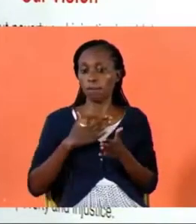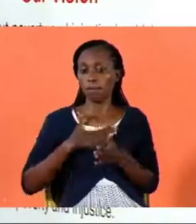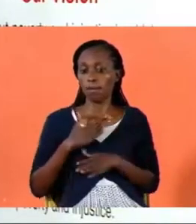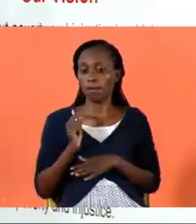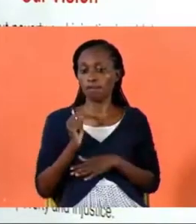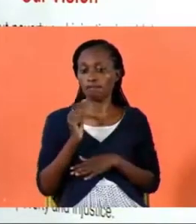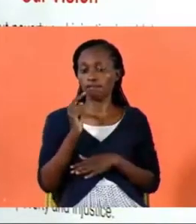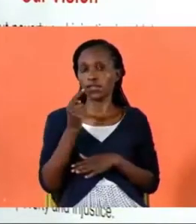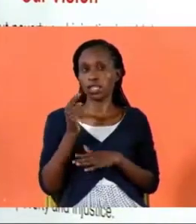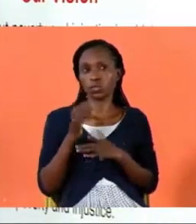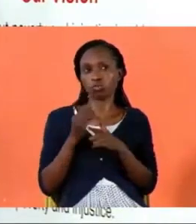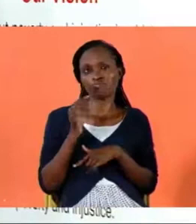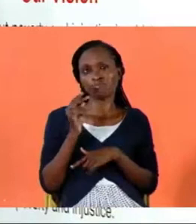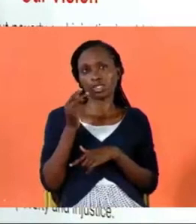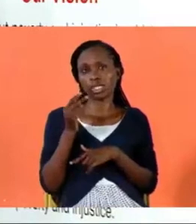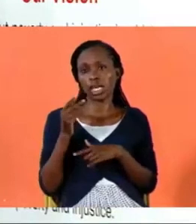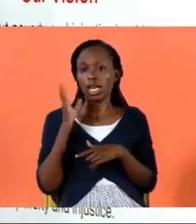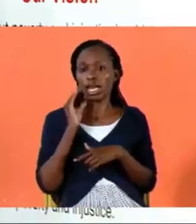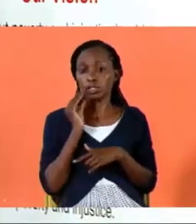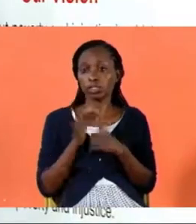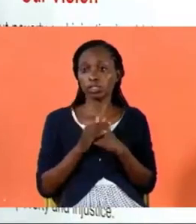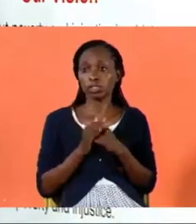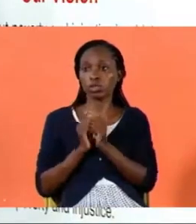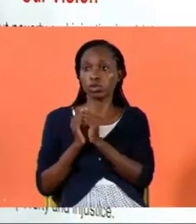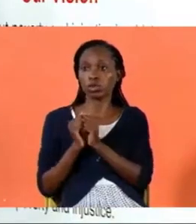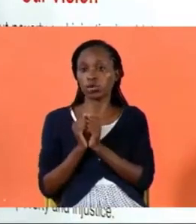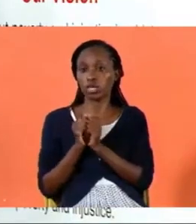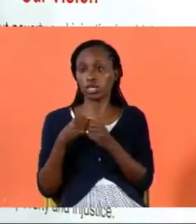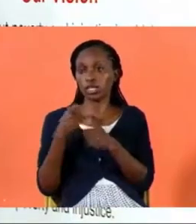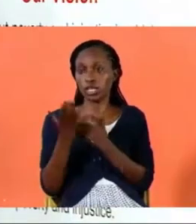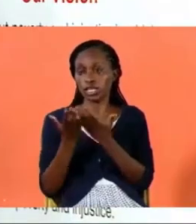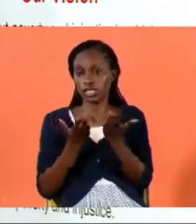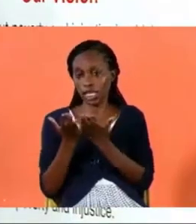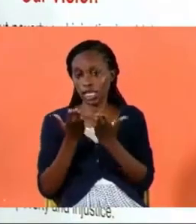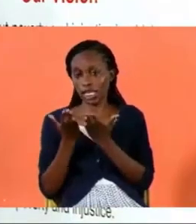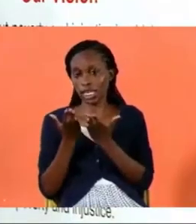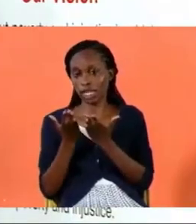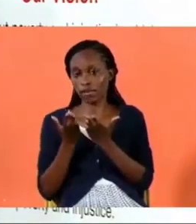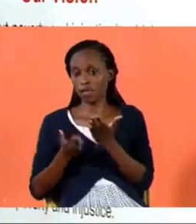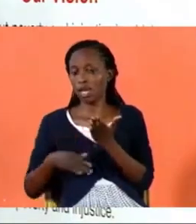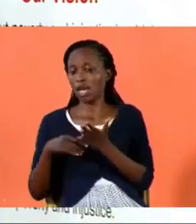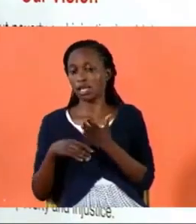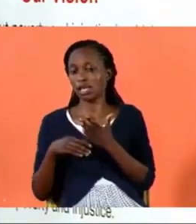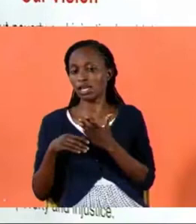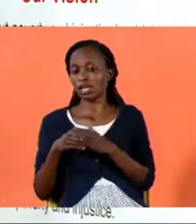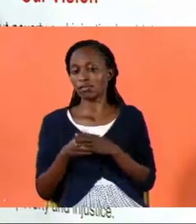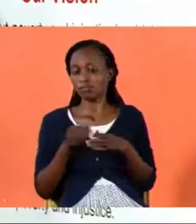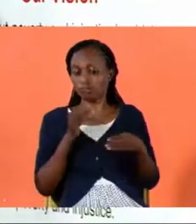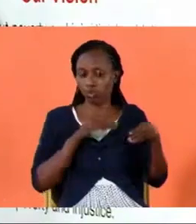second experience with trade misinvoicing, tax evasion, illicit financial flows